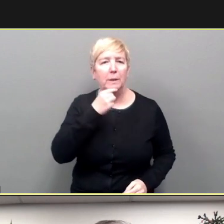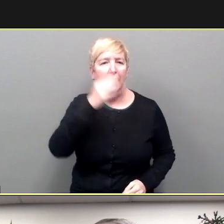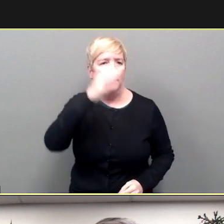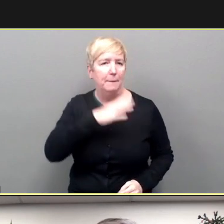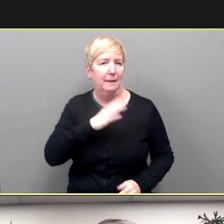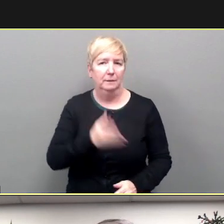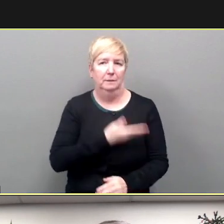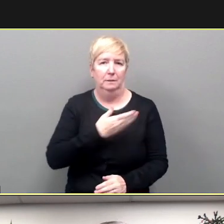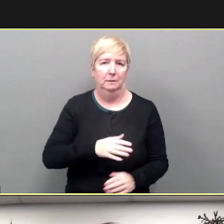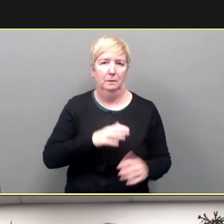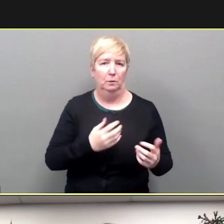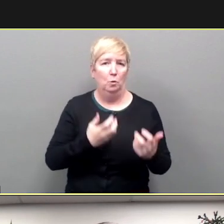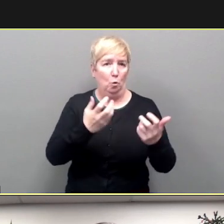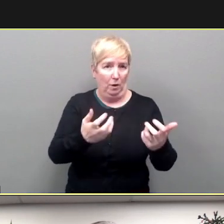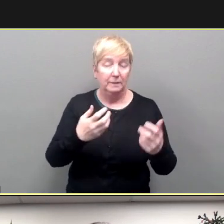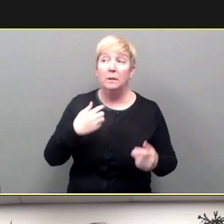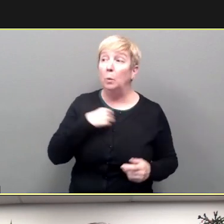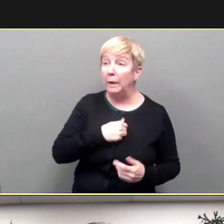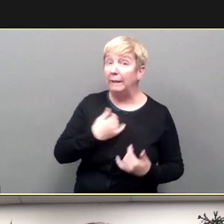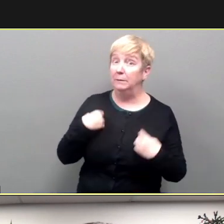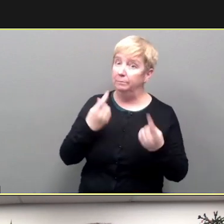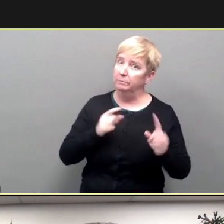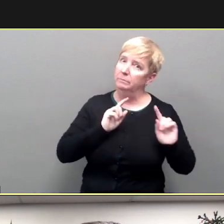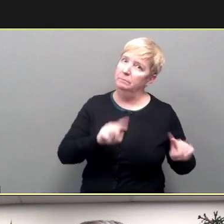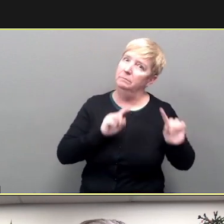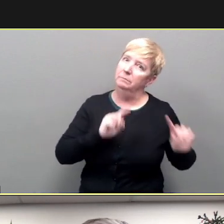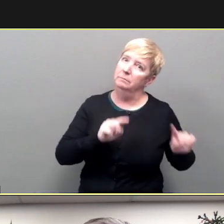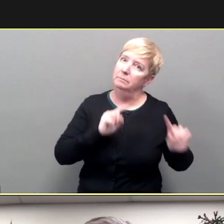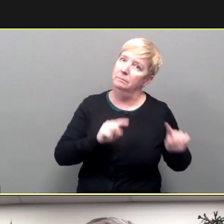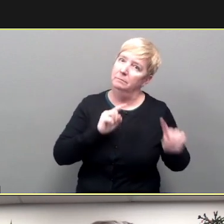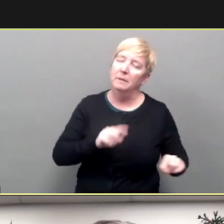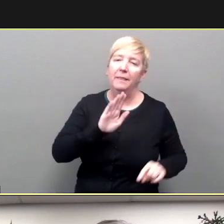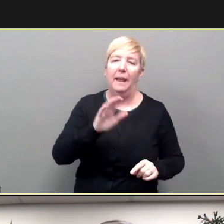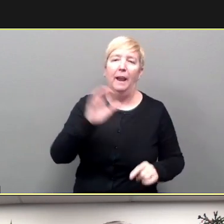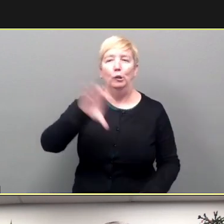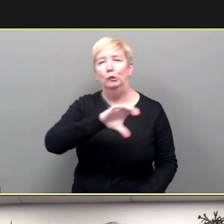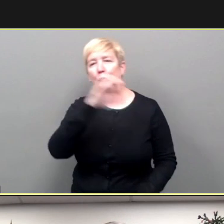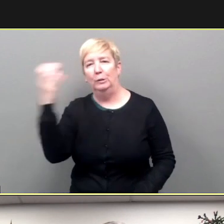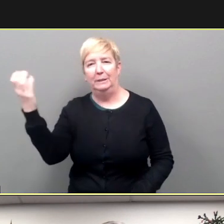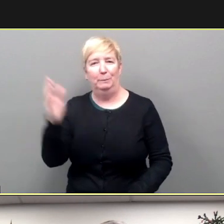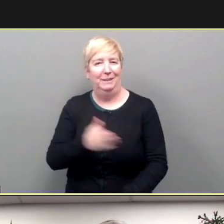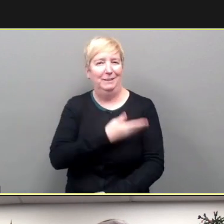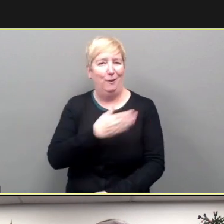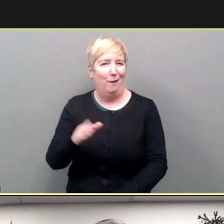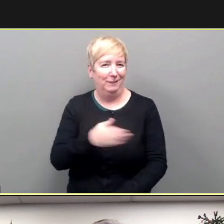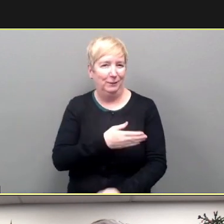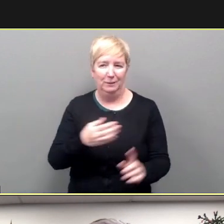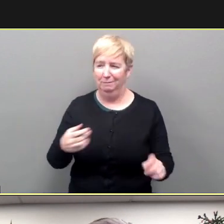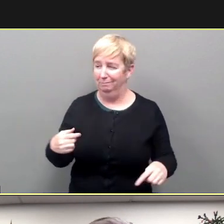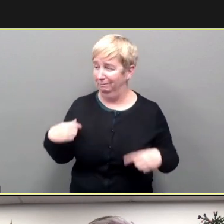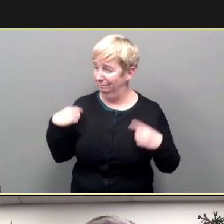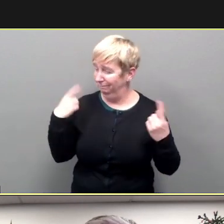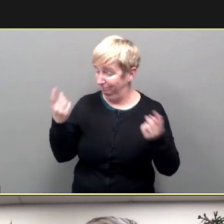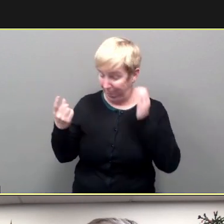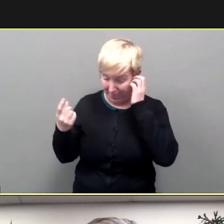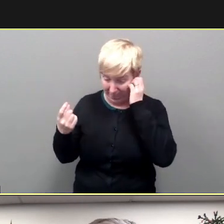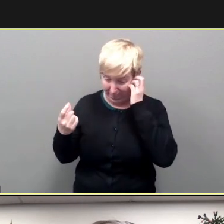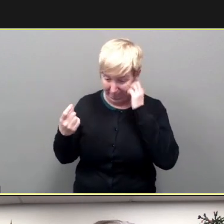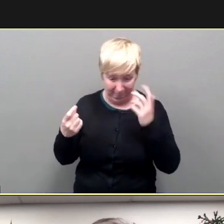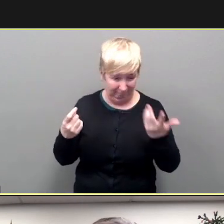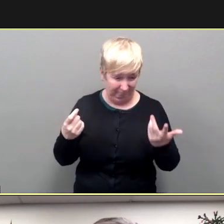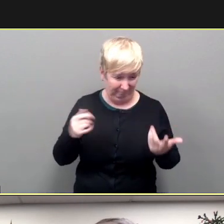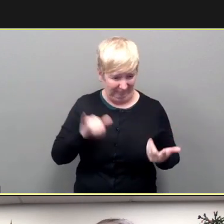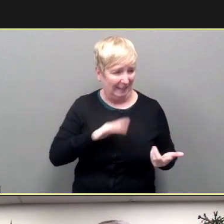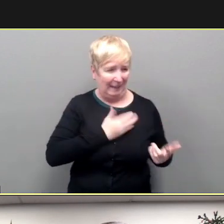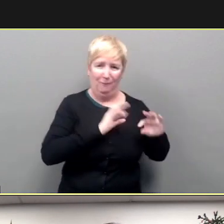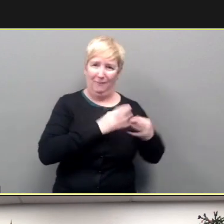attending that concert. Their Christmas concert is a Christmas tradition for, 10 to 15 years, a